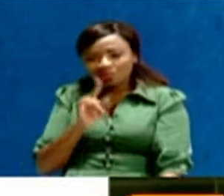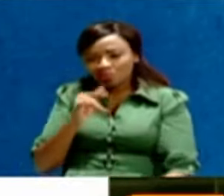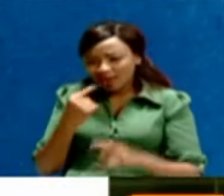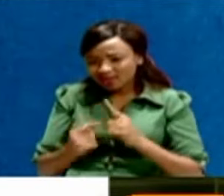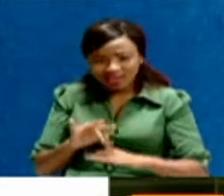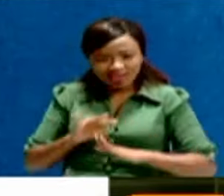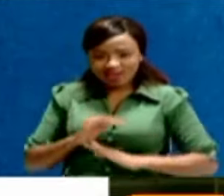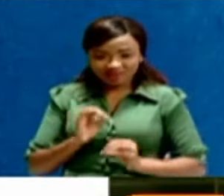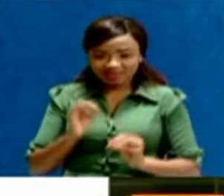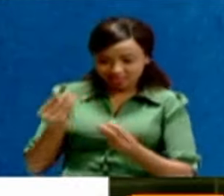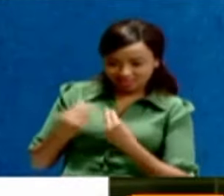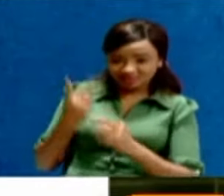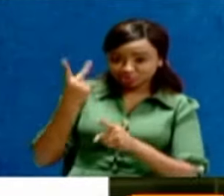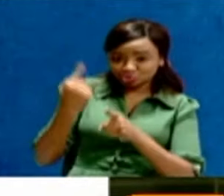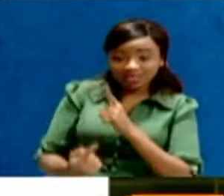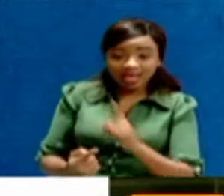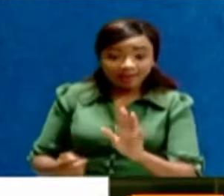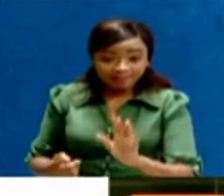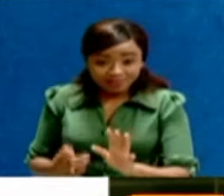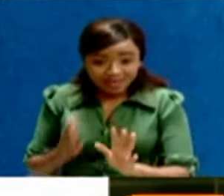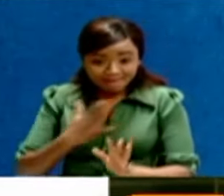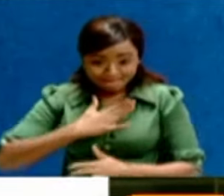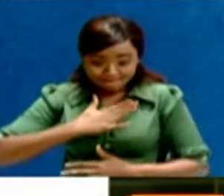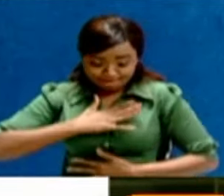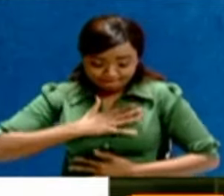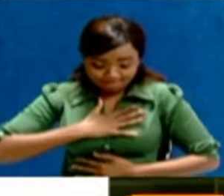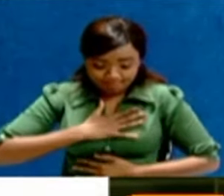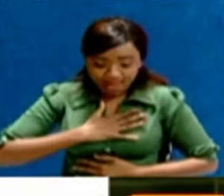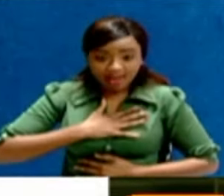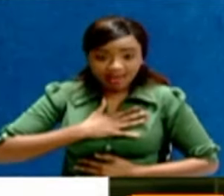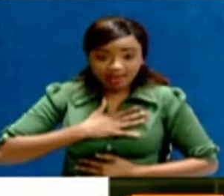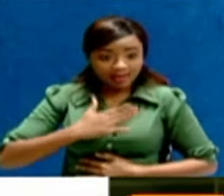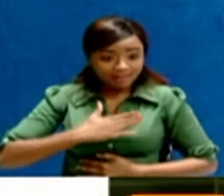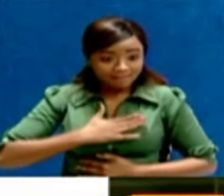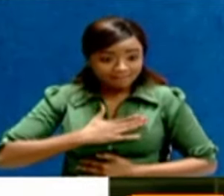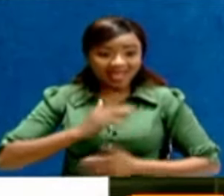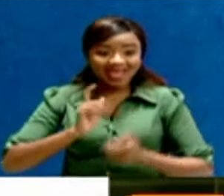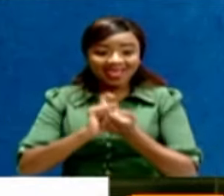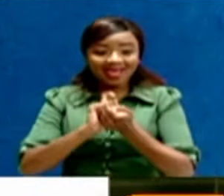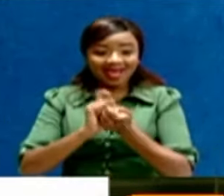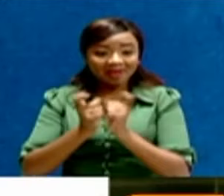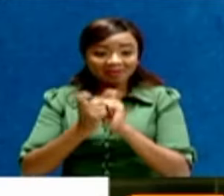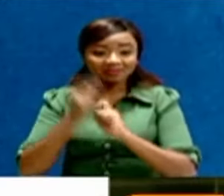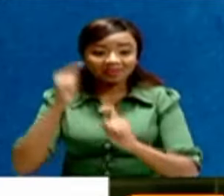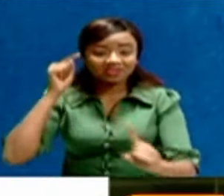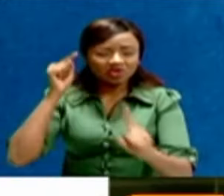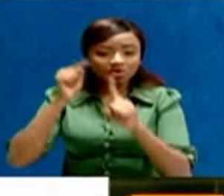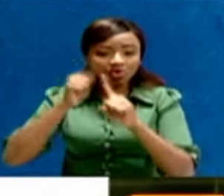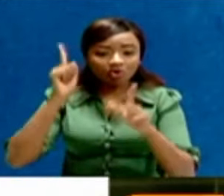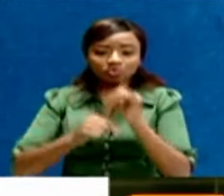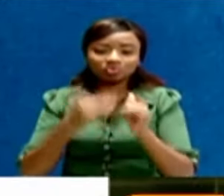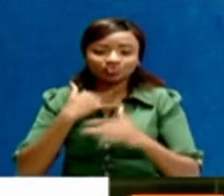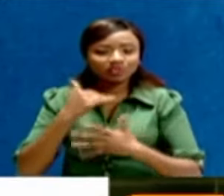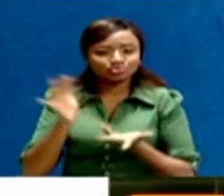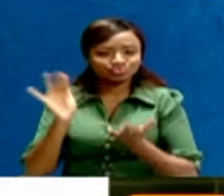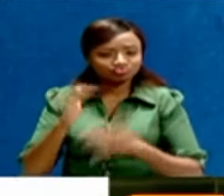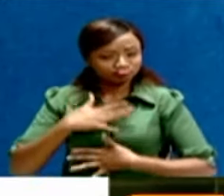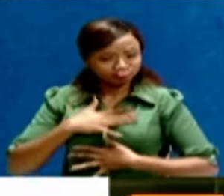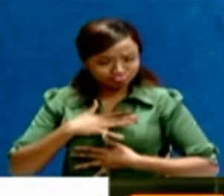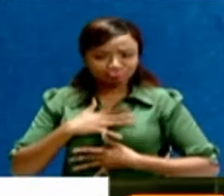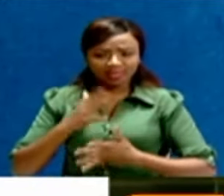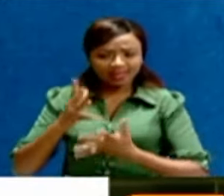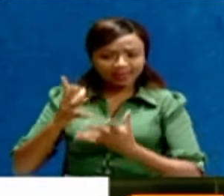enough, give us 2 years. So my amendment was just to concede to the demands and requests that have been made